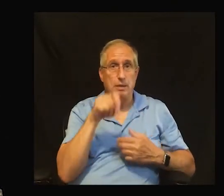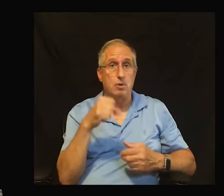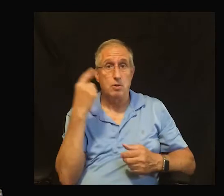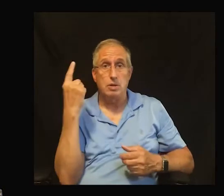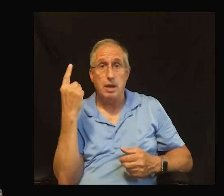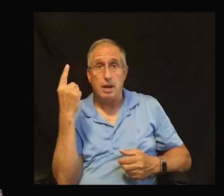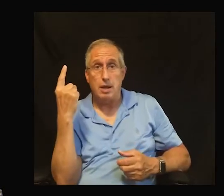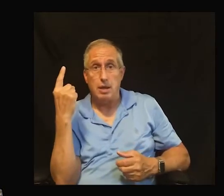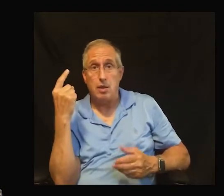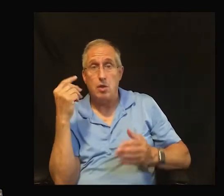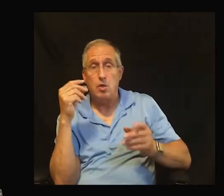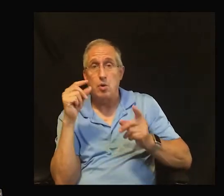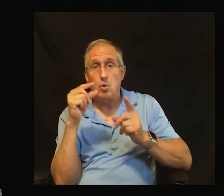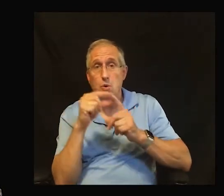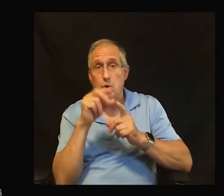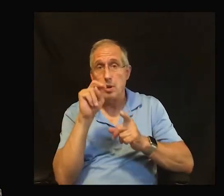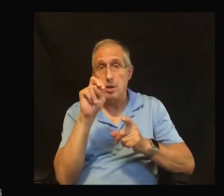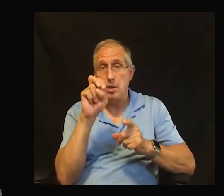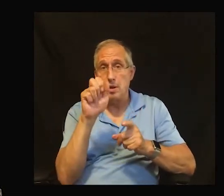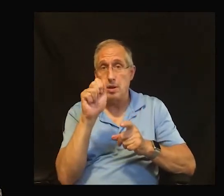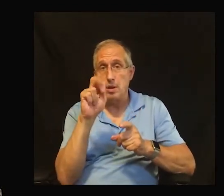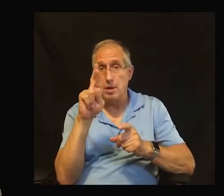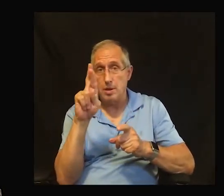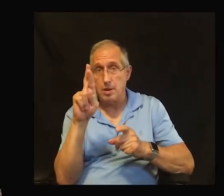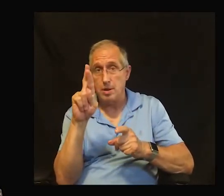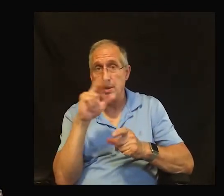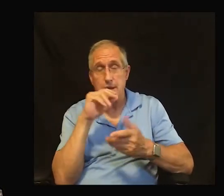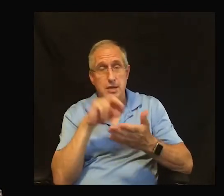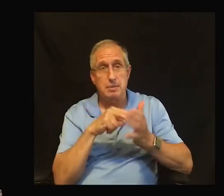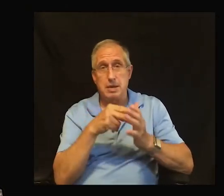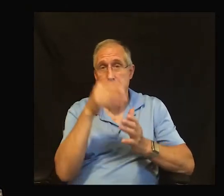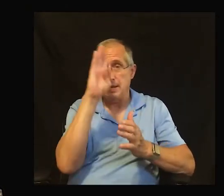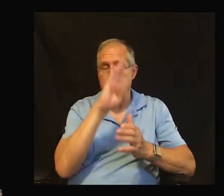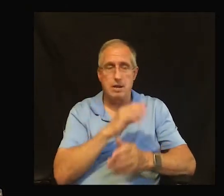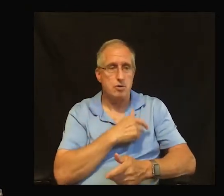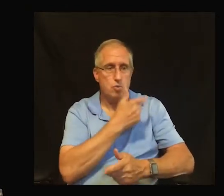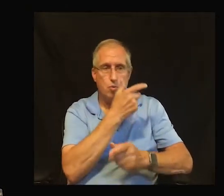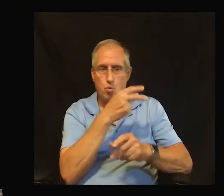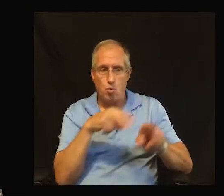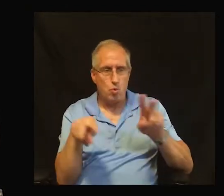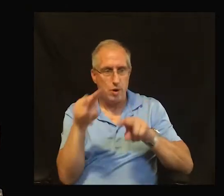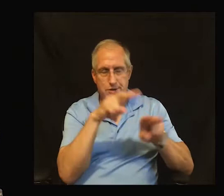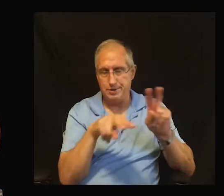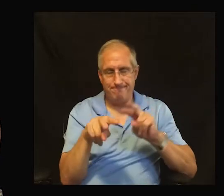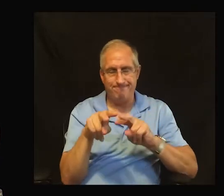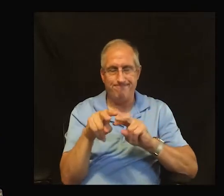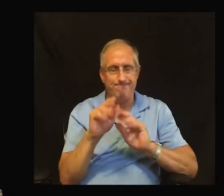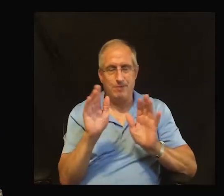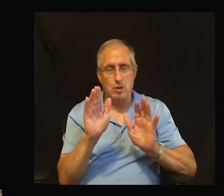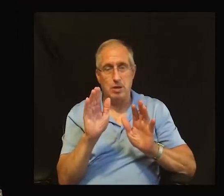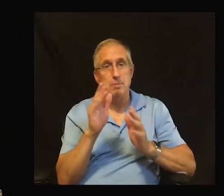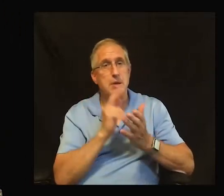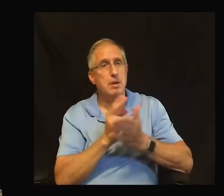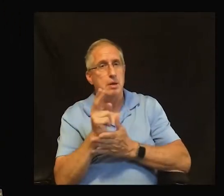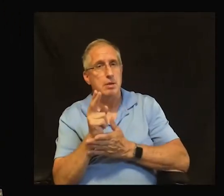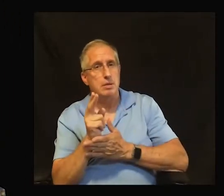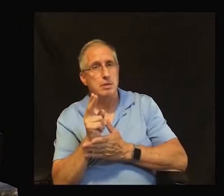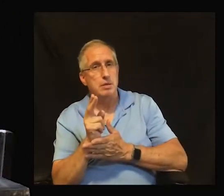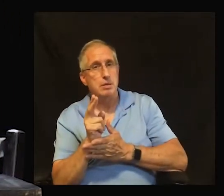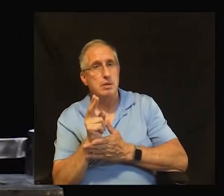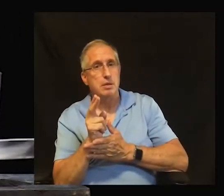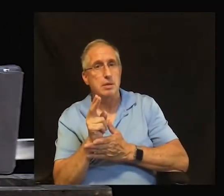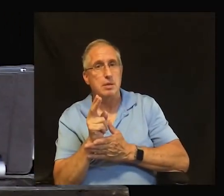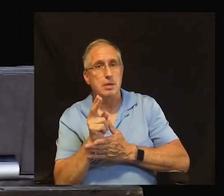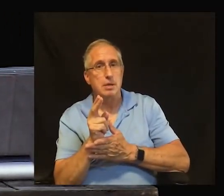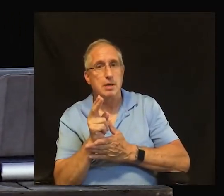And what you have to understand about this word near is it doesn't mean that God's just watching me. Because let's be honest about